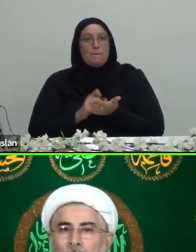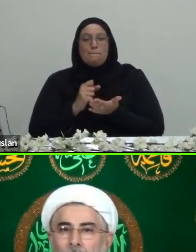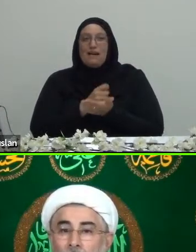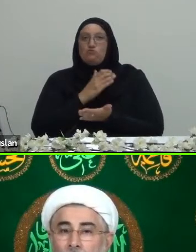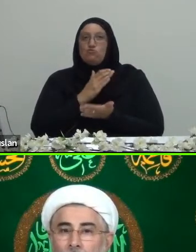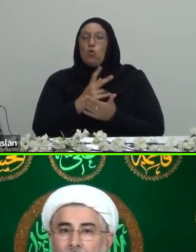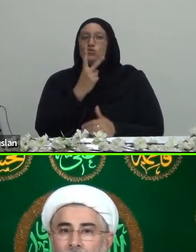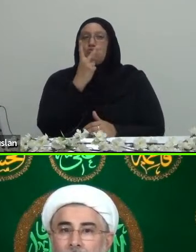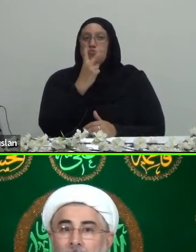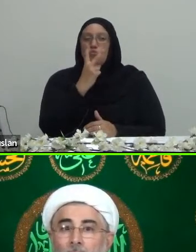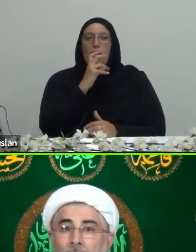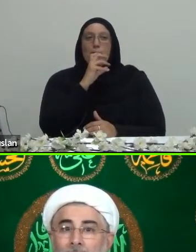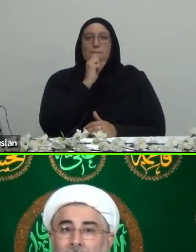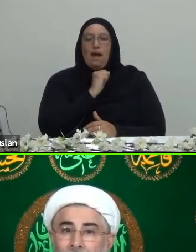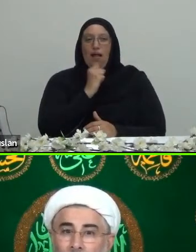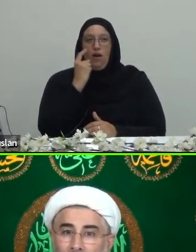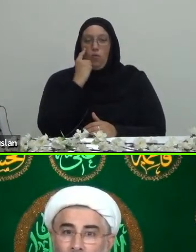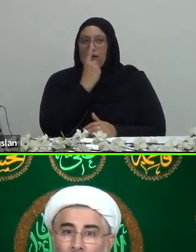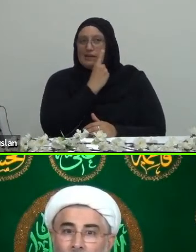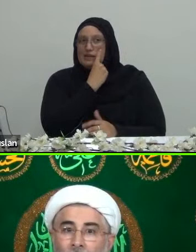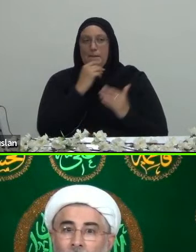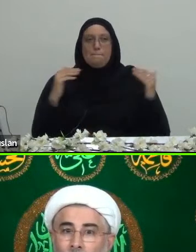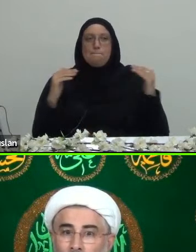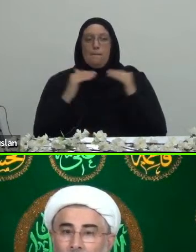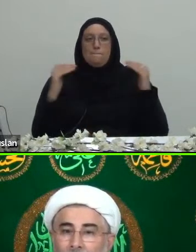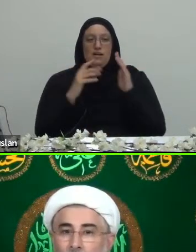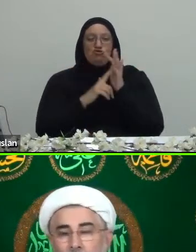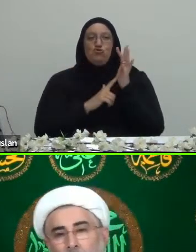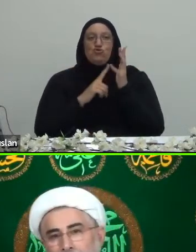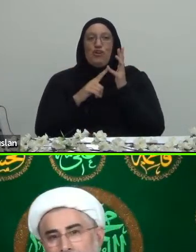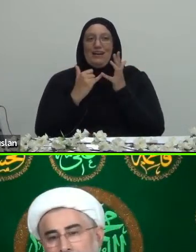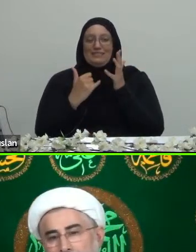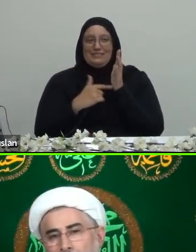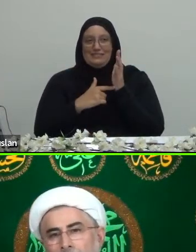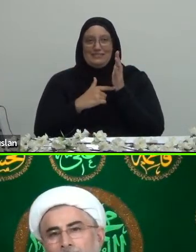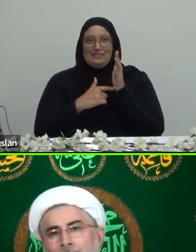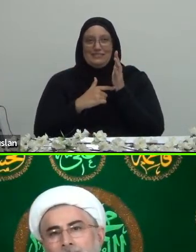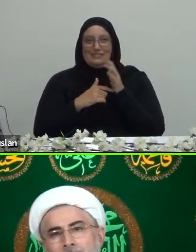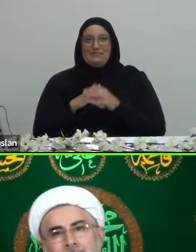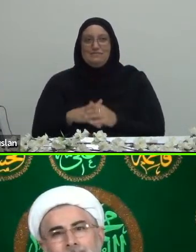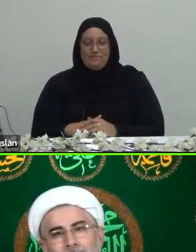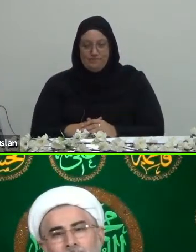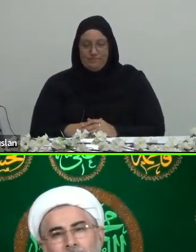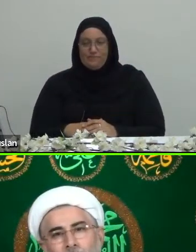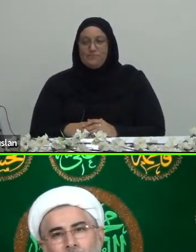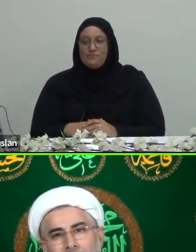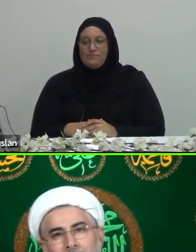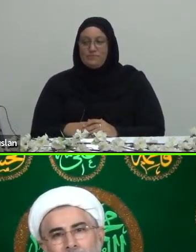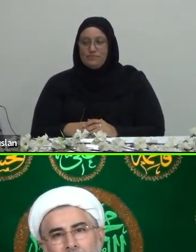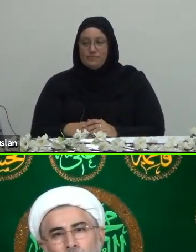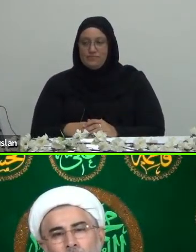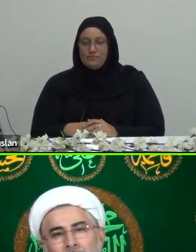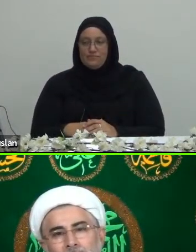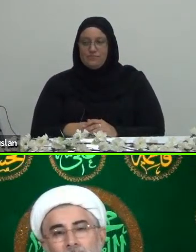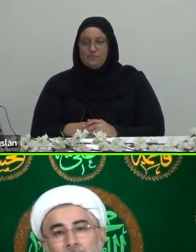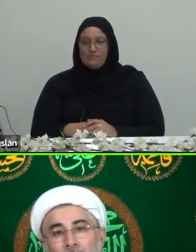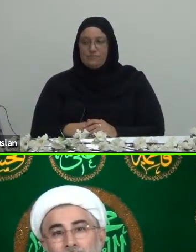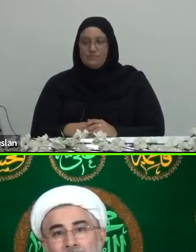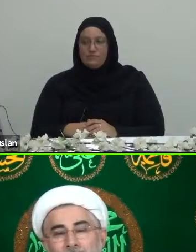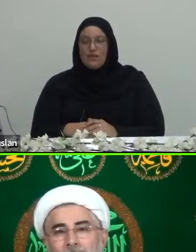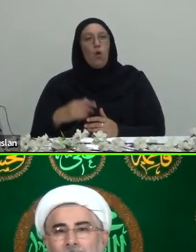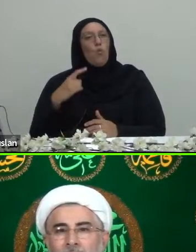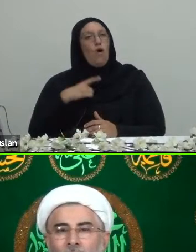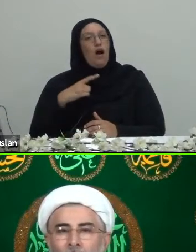male just witnesses. Dawa adlin minkum, 2 male just witnesses. This is for the two witnesses